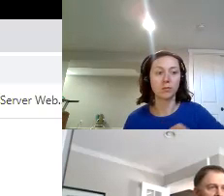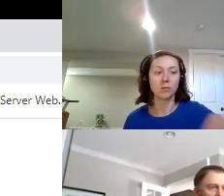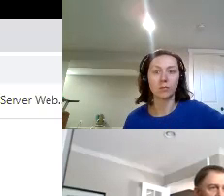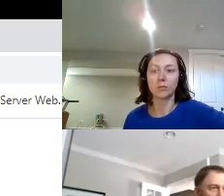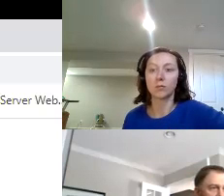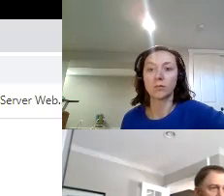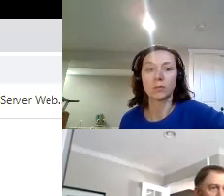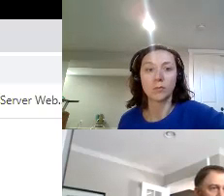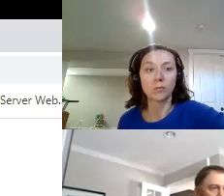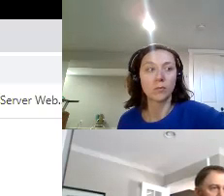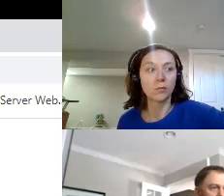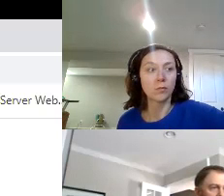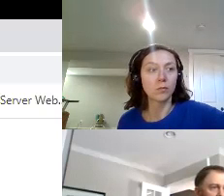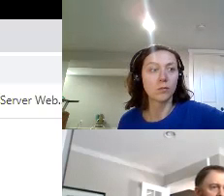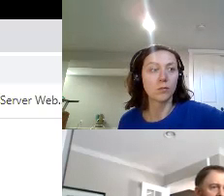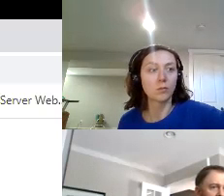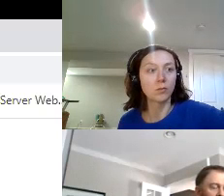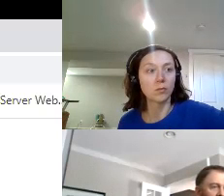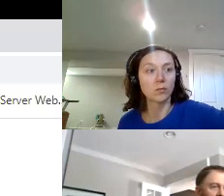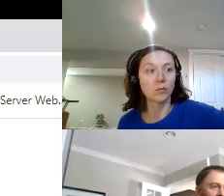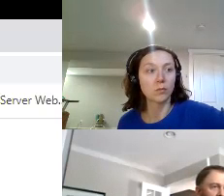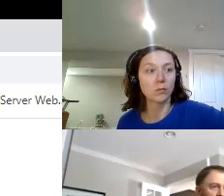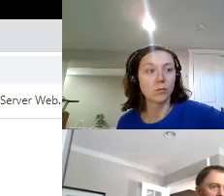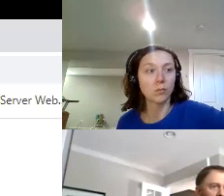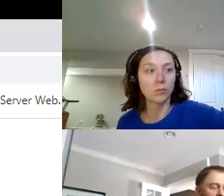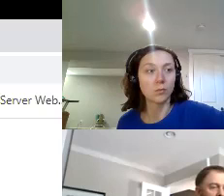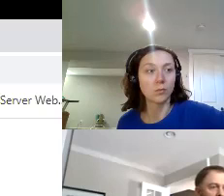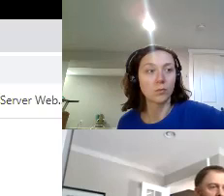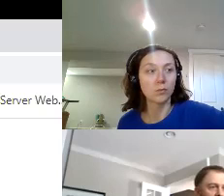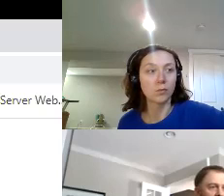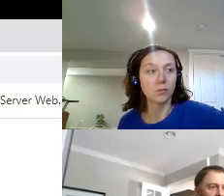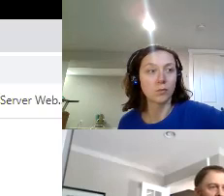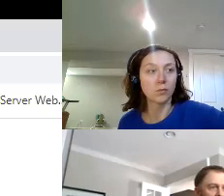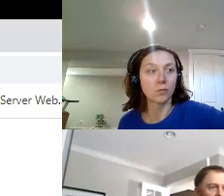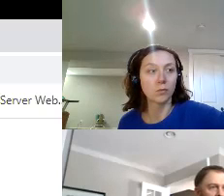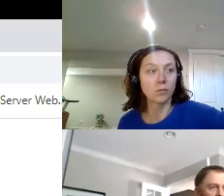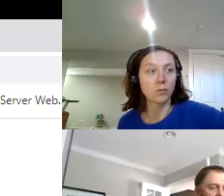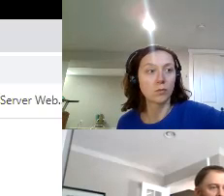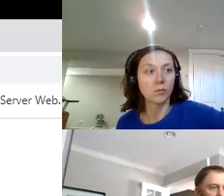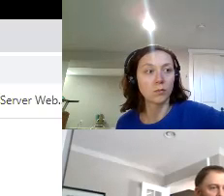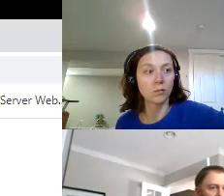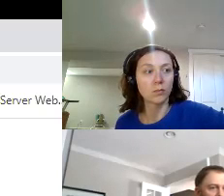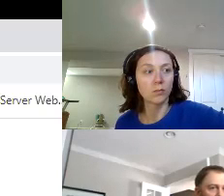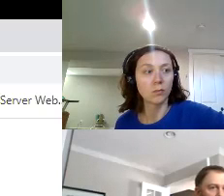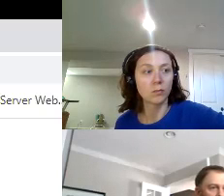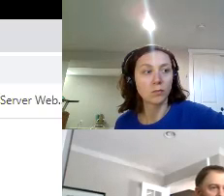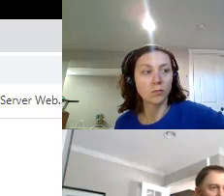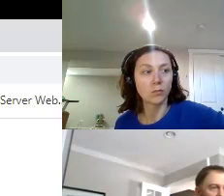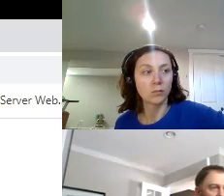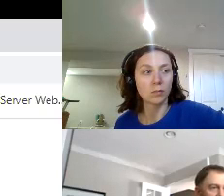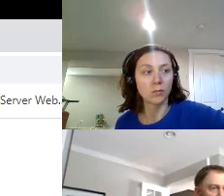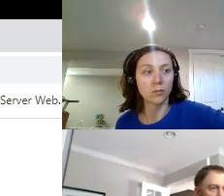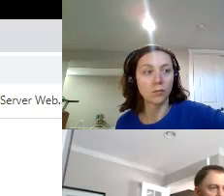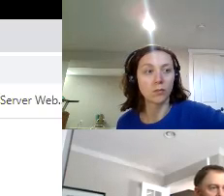access to substances, you can see the health indicators for behavioral health under that broad category pop